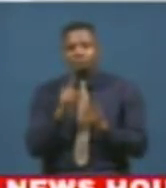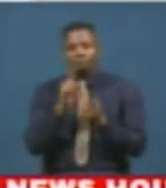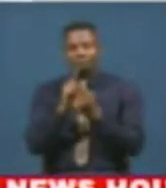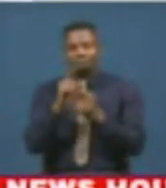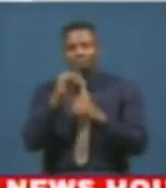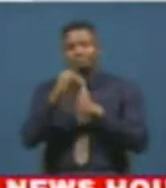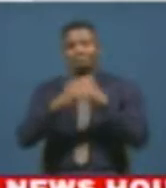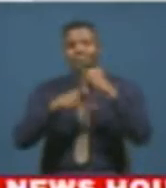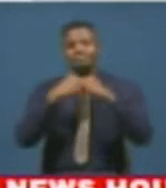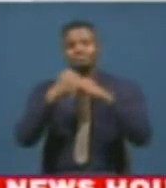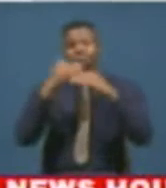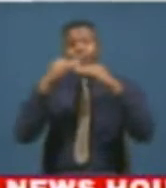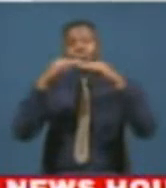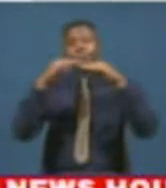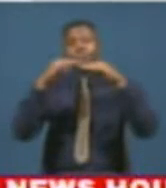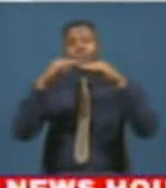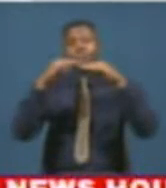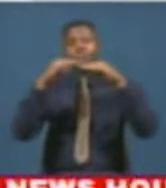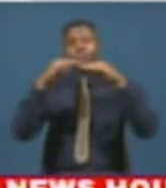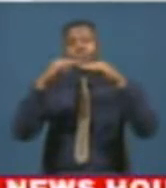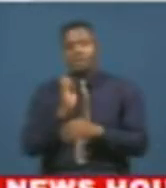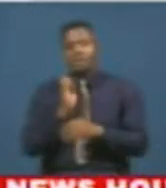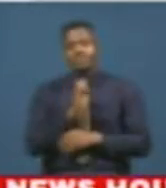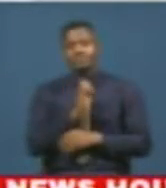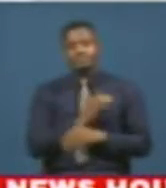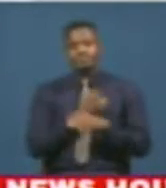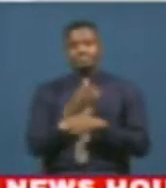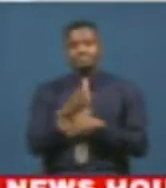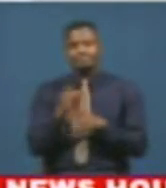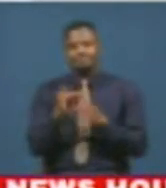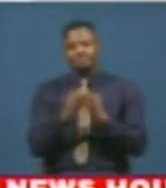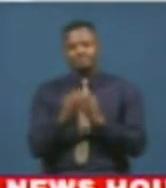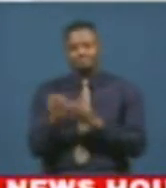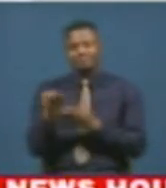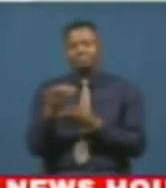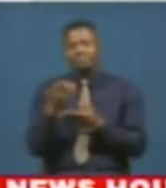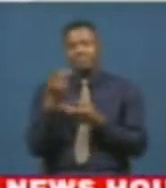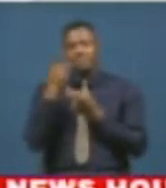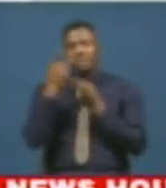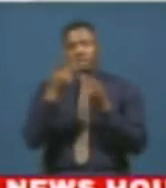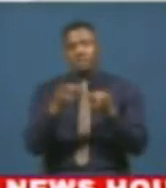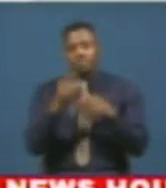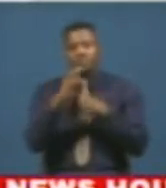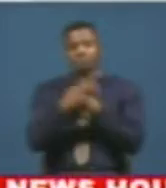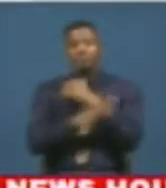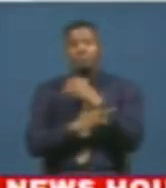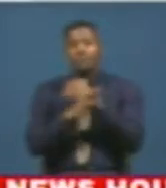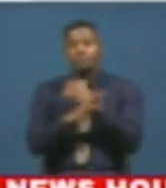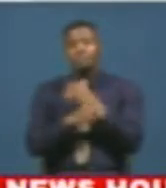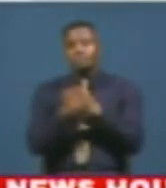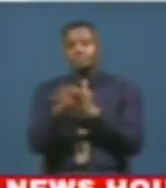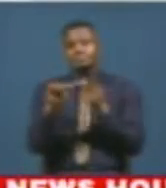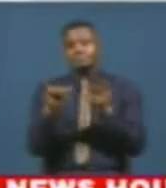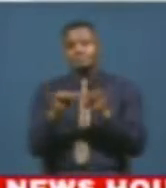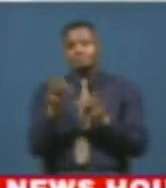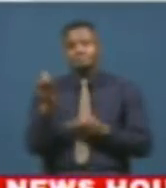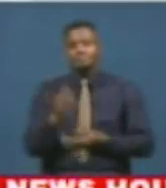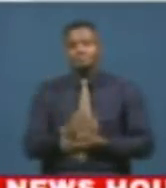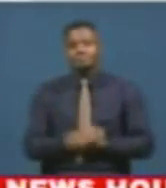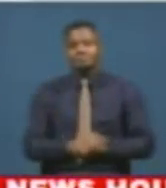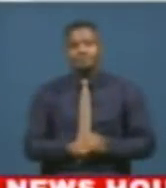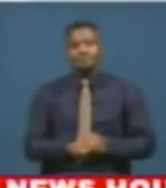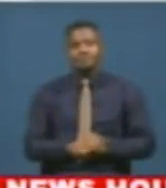standards. Professor Duncan was speaking to GBC News after Chamber of Commerce visited the factory at Wuzokrom in the Central Region.